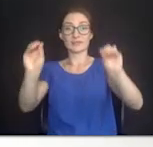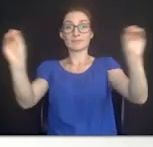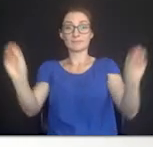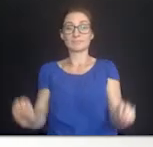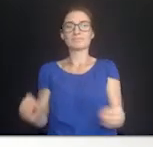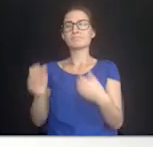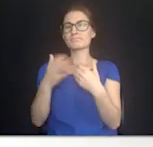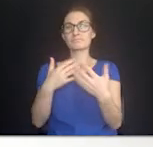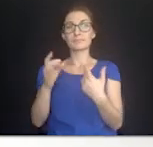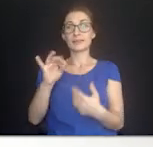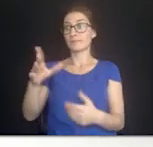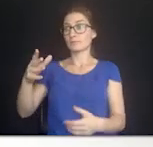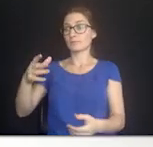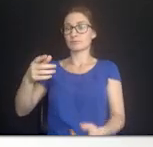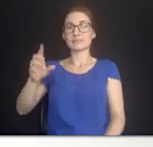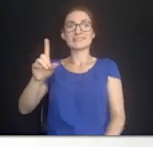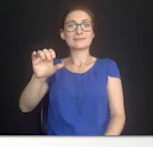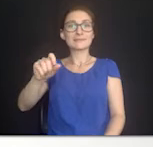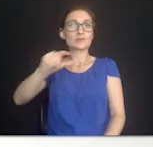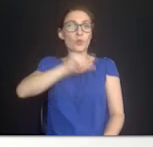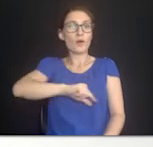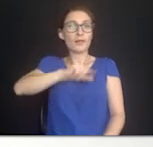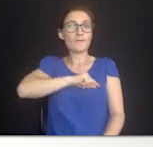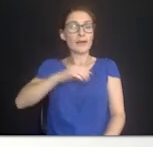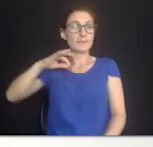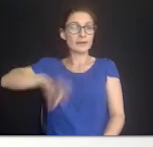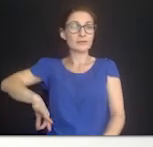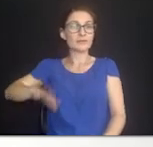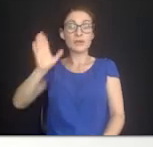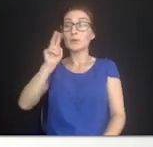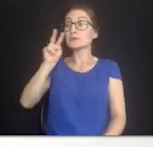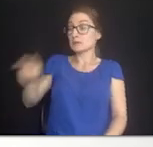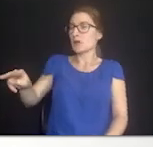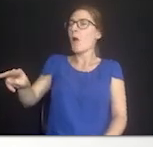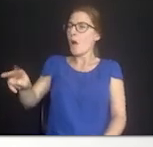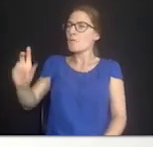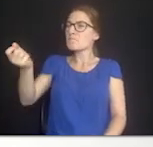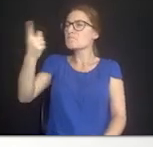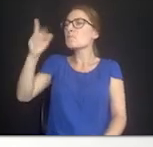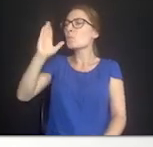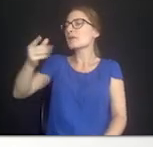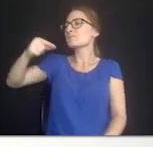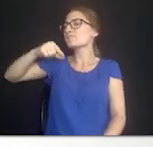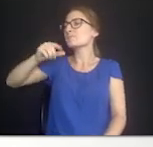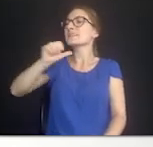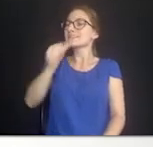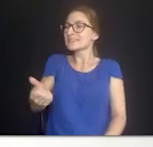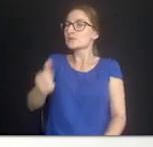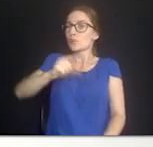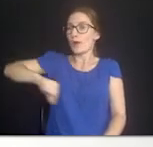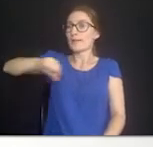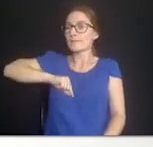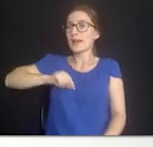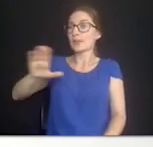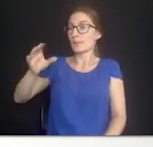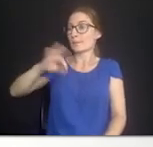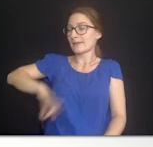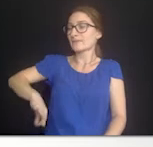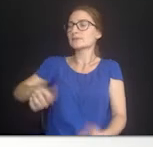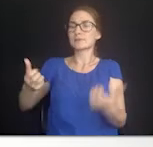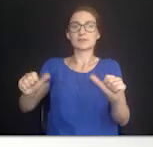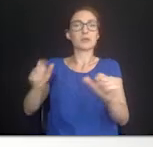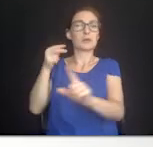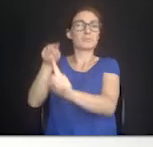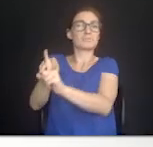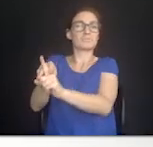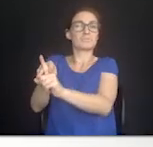disqualifies benefits. They will look at it, know that it's going to disqualify benefits, and still distribute the assets to them and disqualify them, right? And so it's